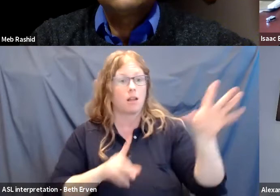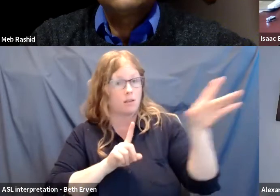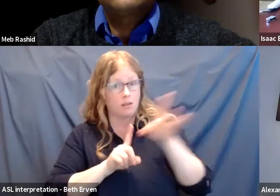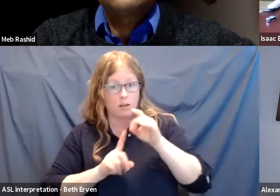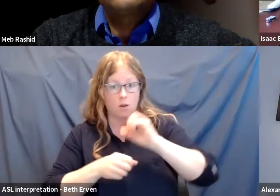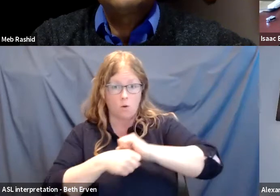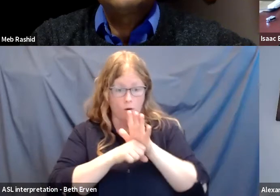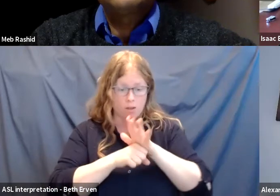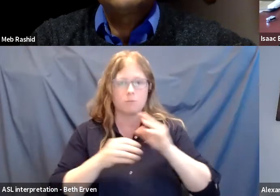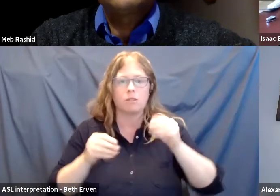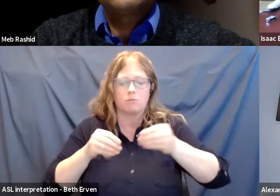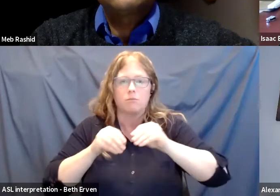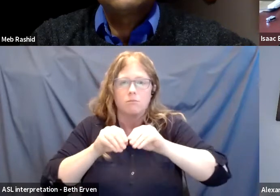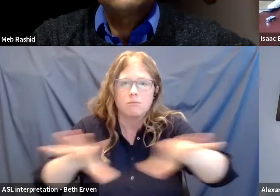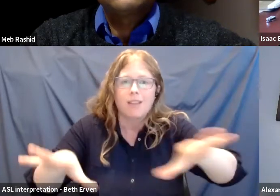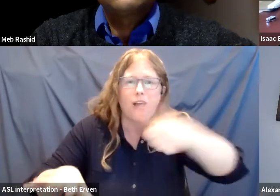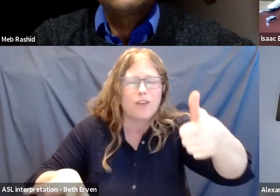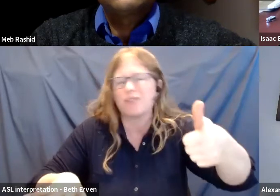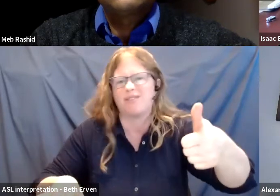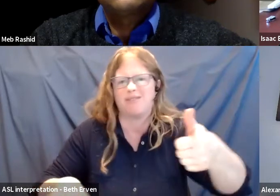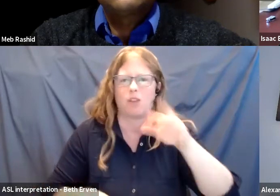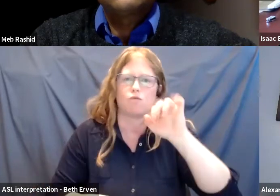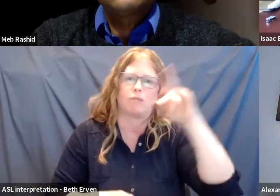Great, thank you. Okay,